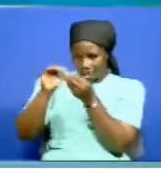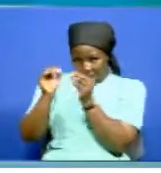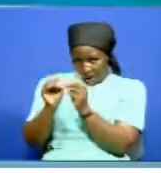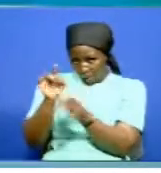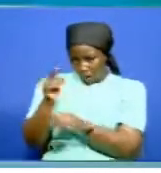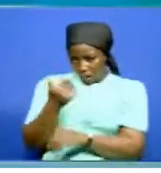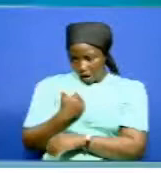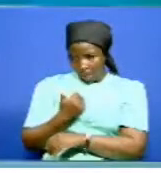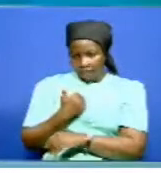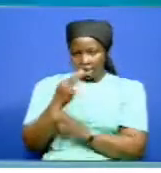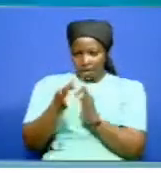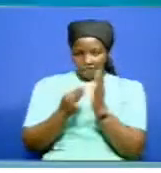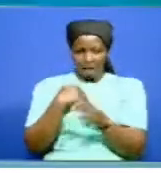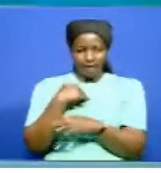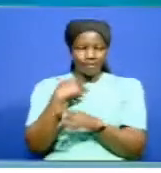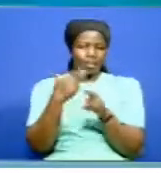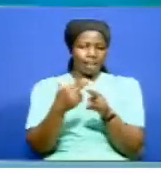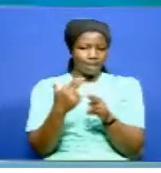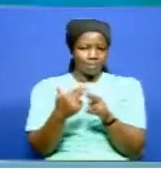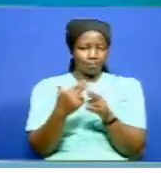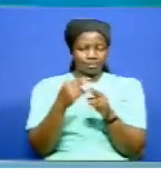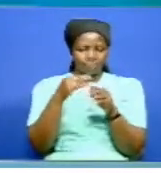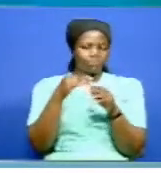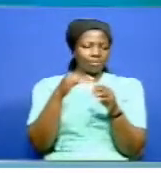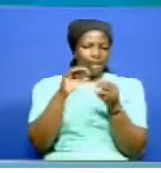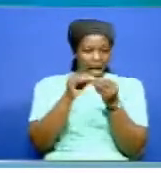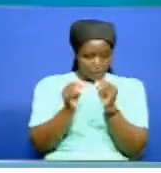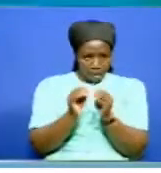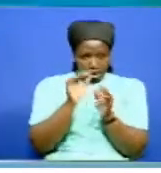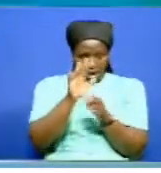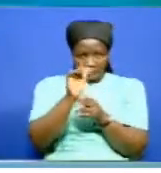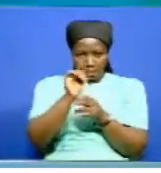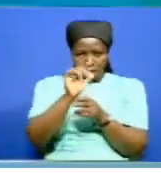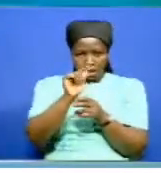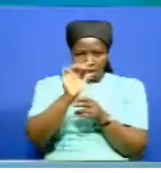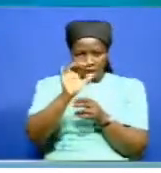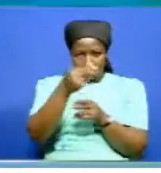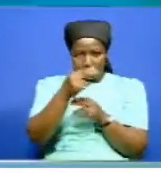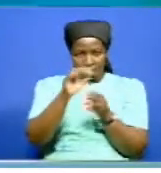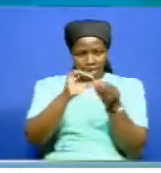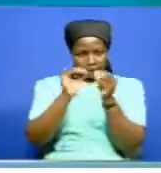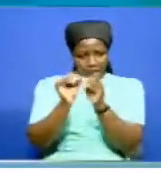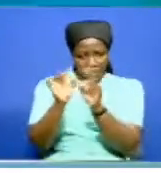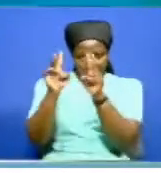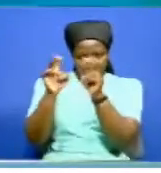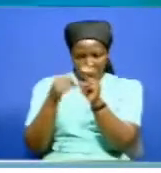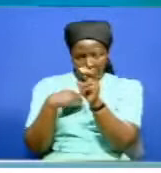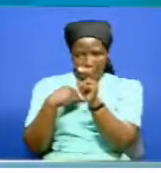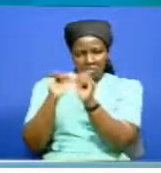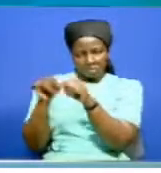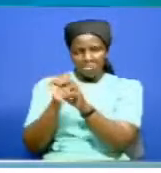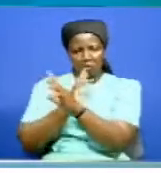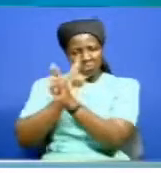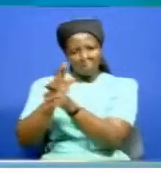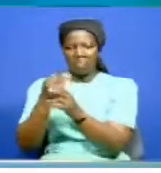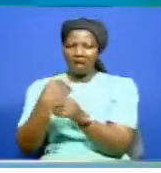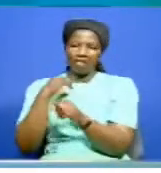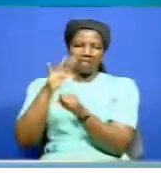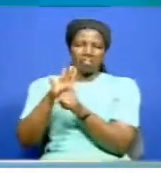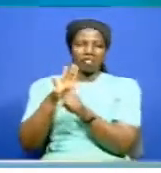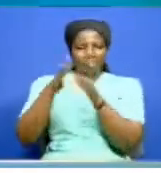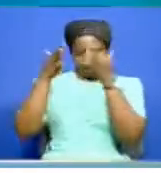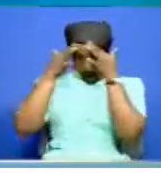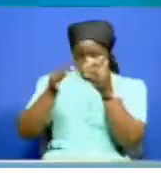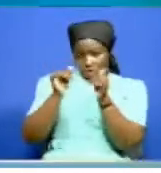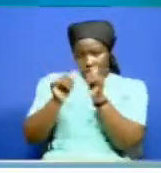there's an issue with the batch, then you could easily be able to either halt or recall, or, there are very many decisions